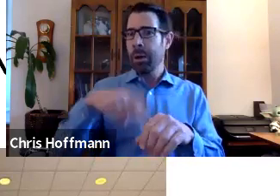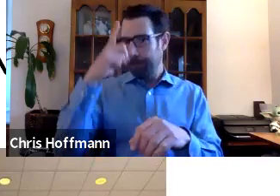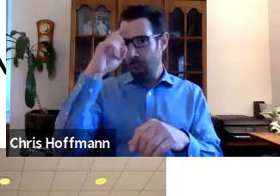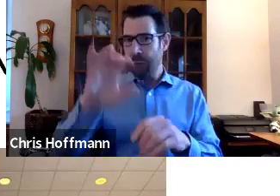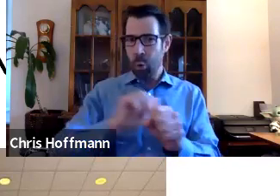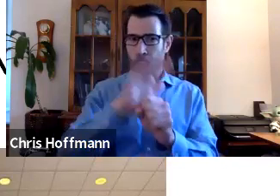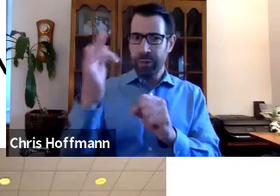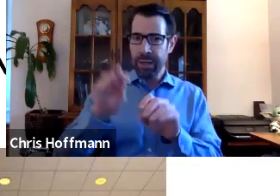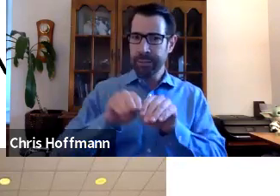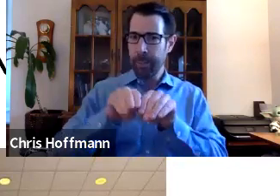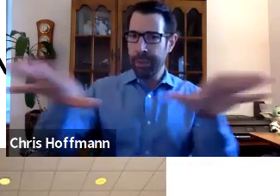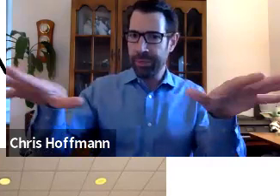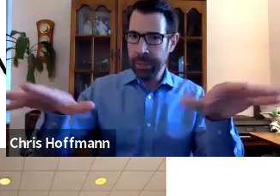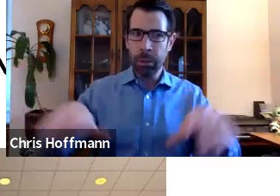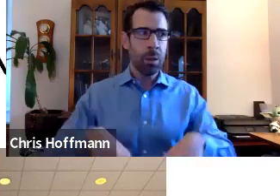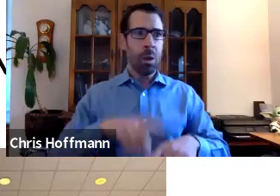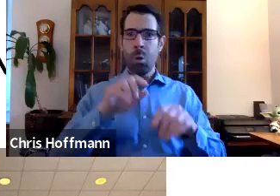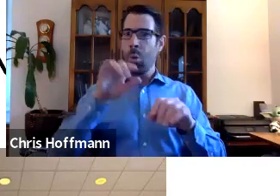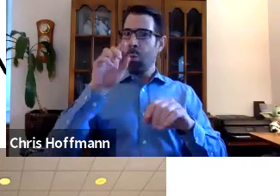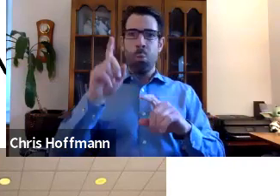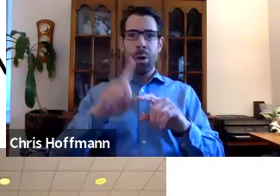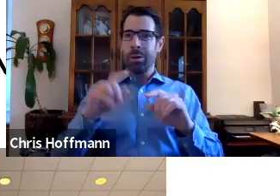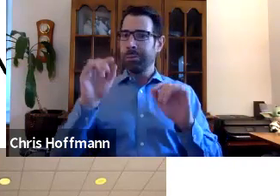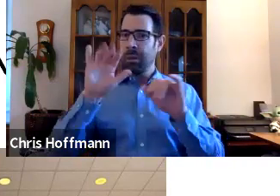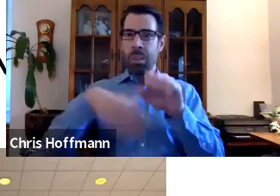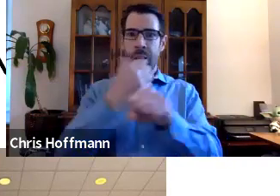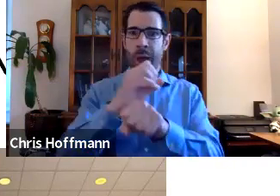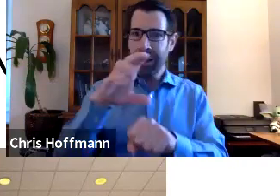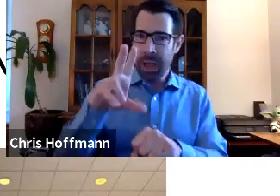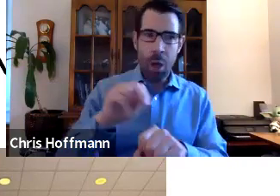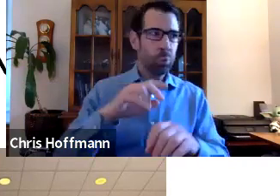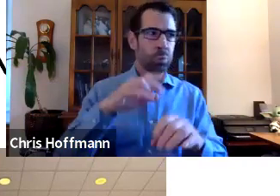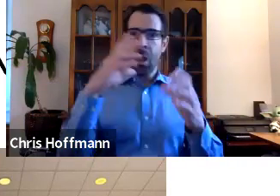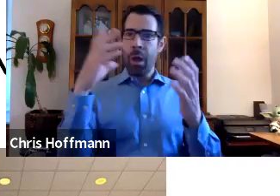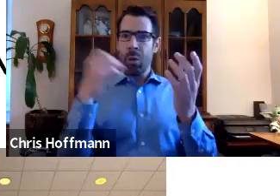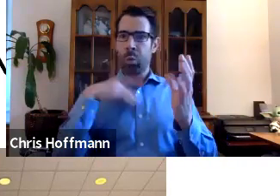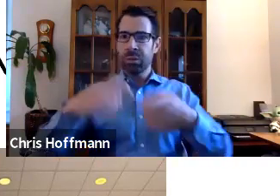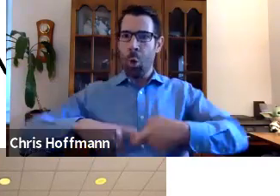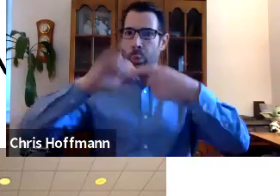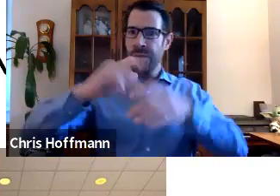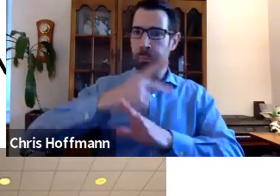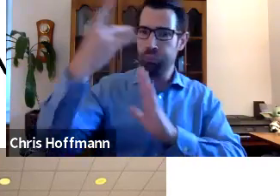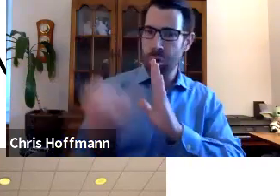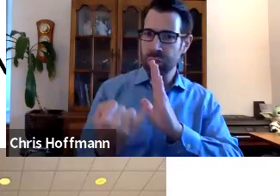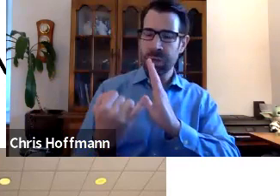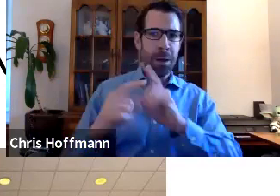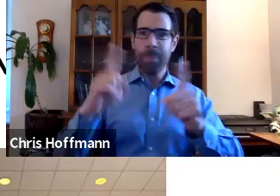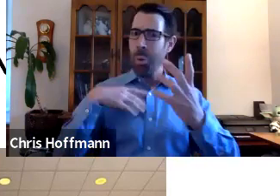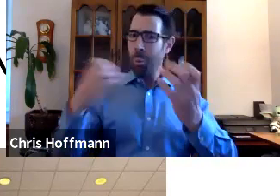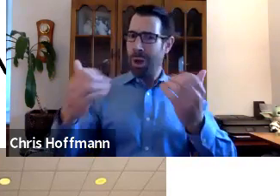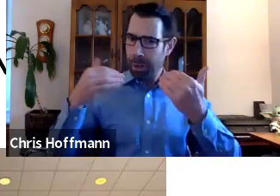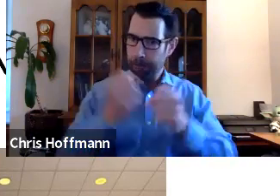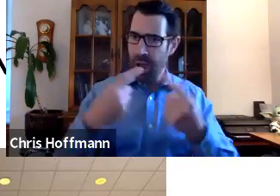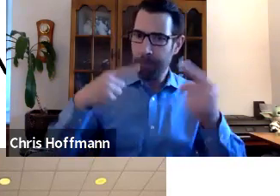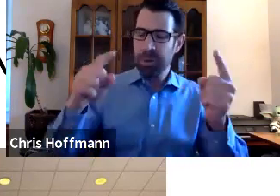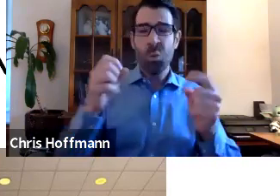winter of 2020, because of COVID-19 and this pandemic that we're in, everyone was locked out of the